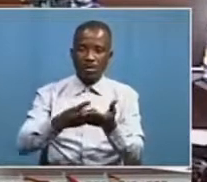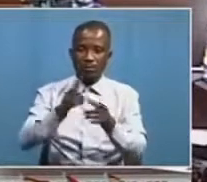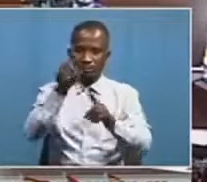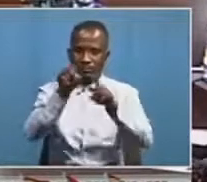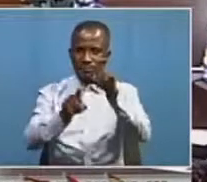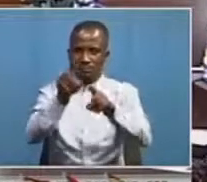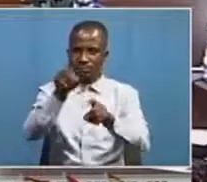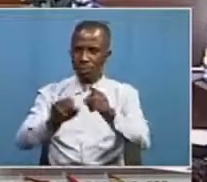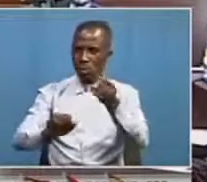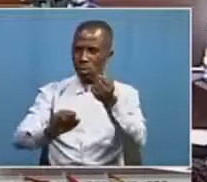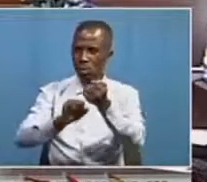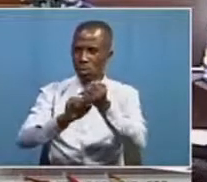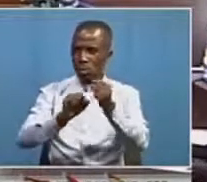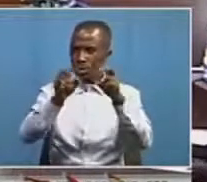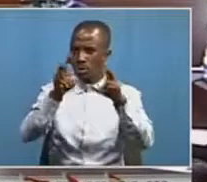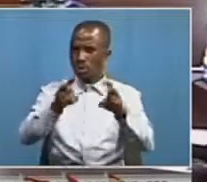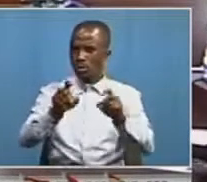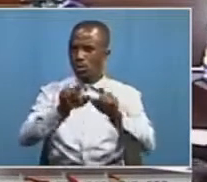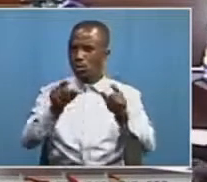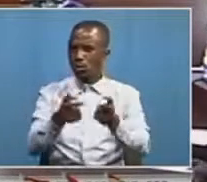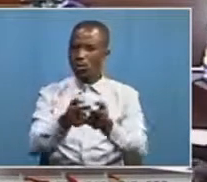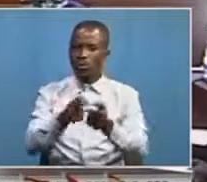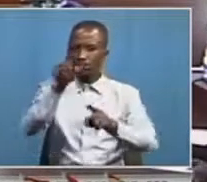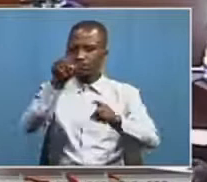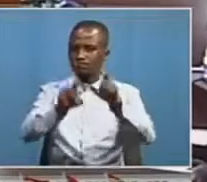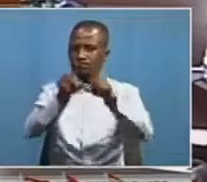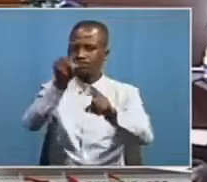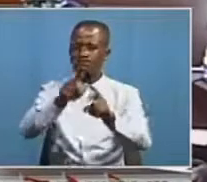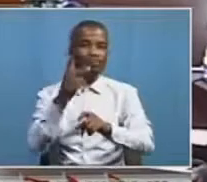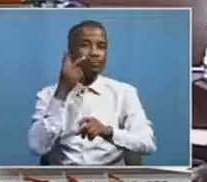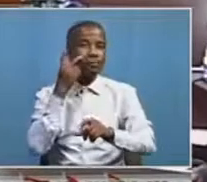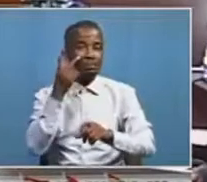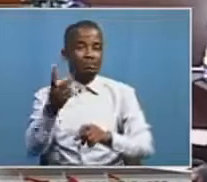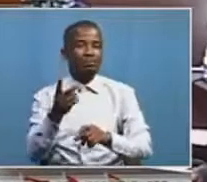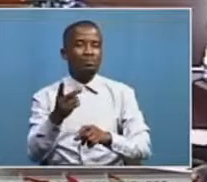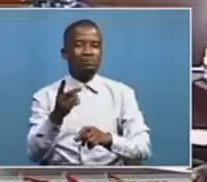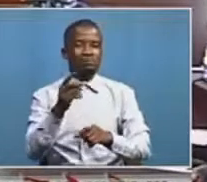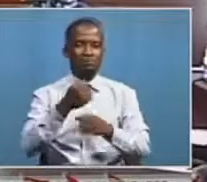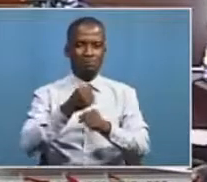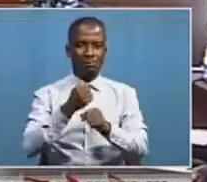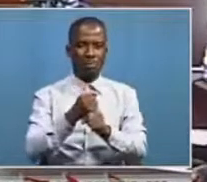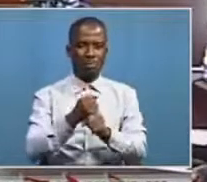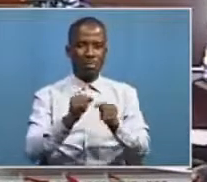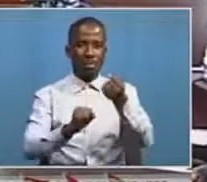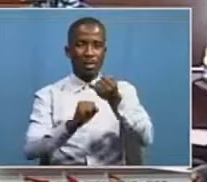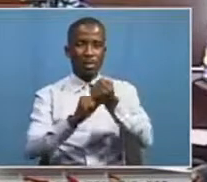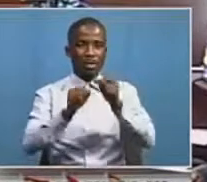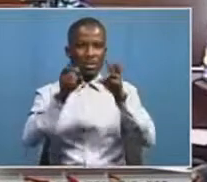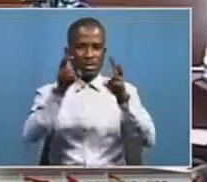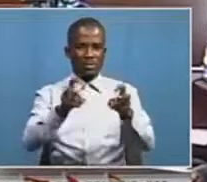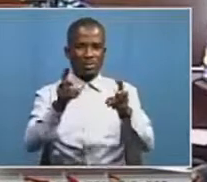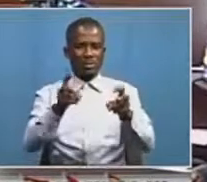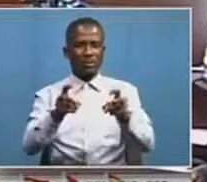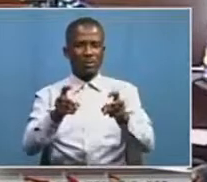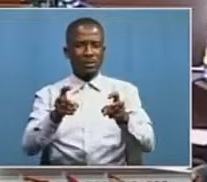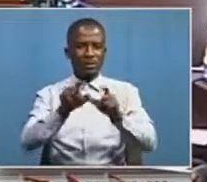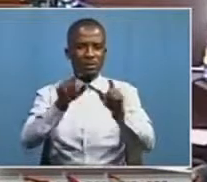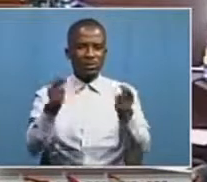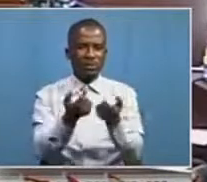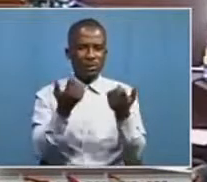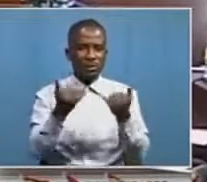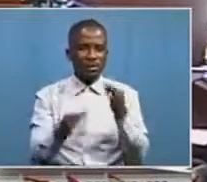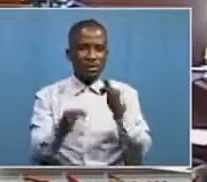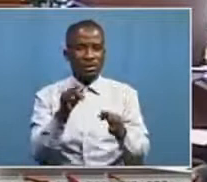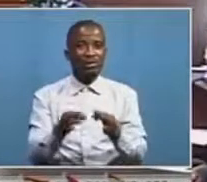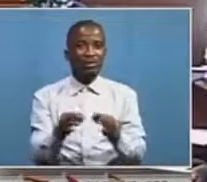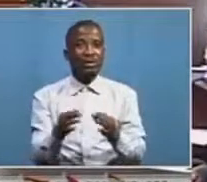goes to support the case of the party cross-examining constitutes evidence in support of the case or defense of the party. If at the